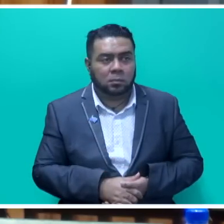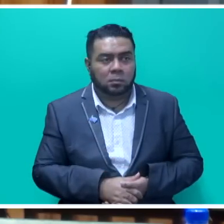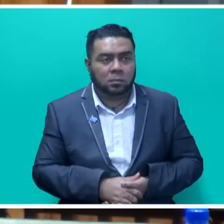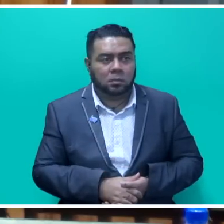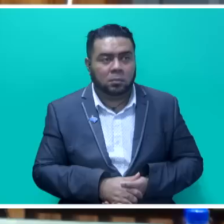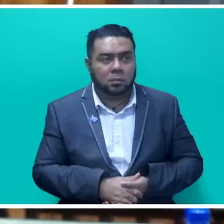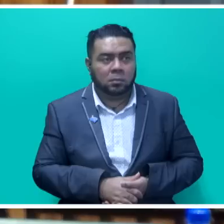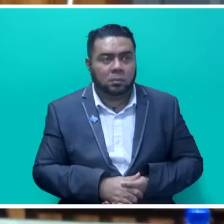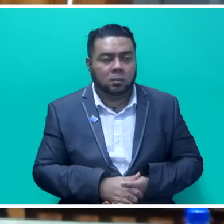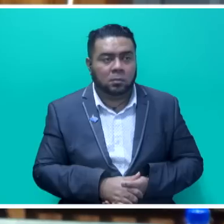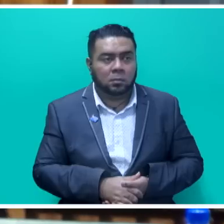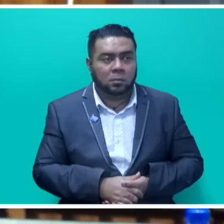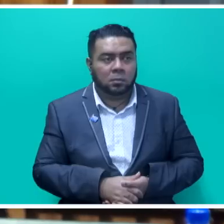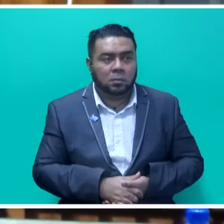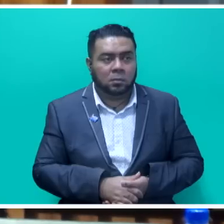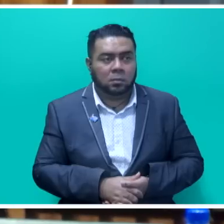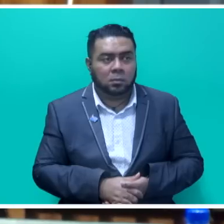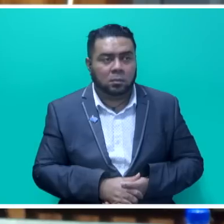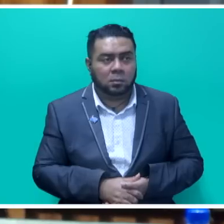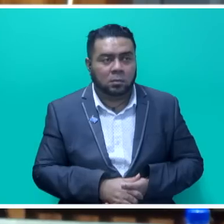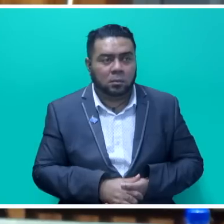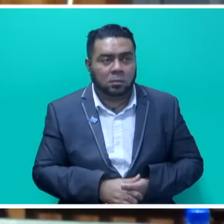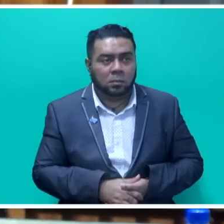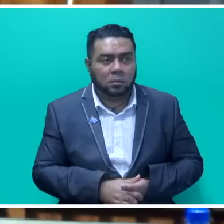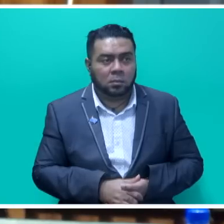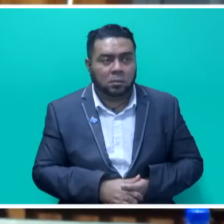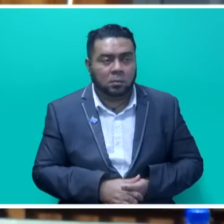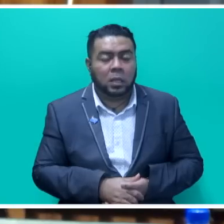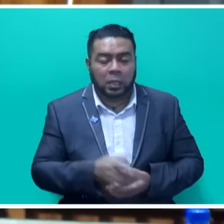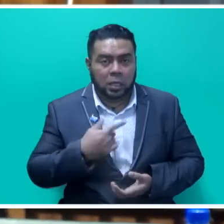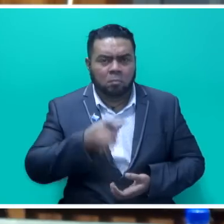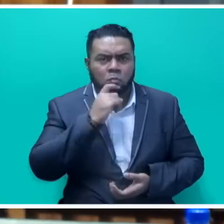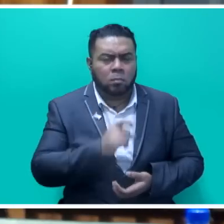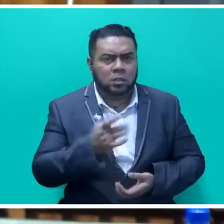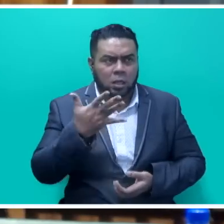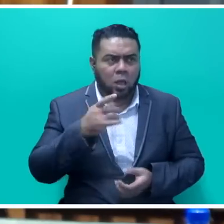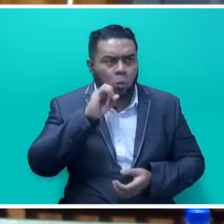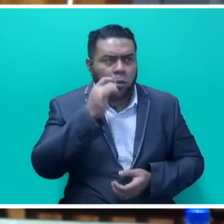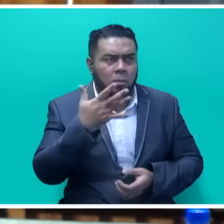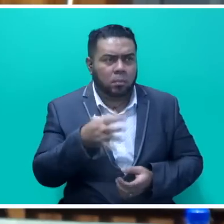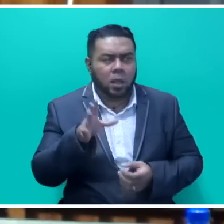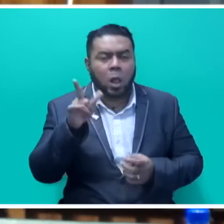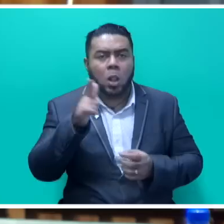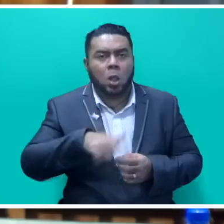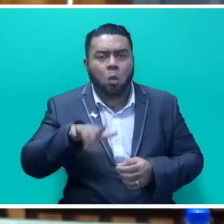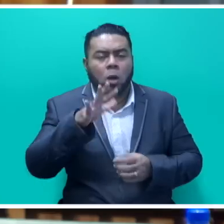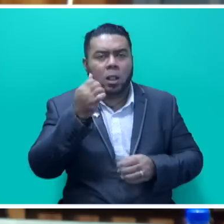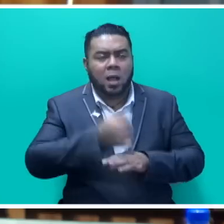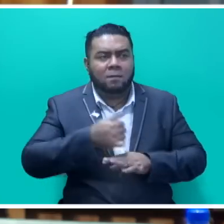there. He said, he promised that there will be local government